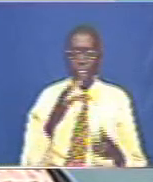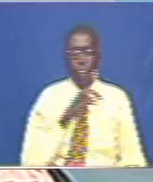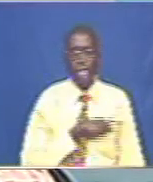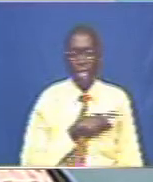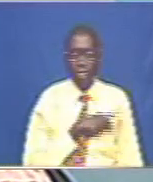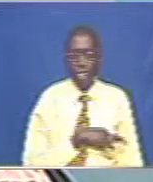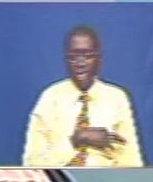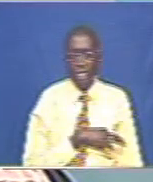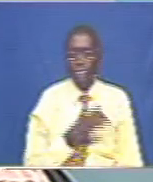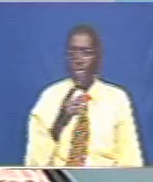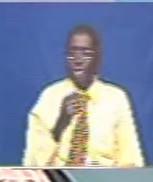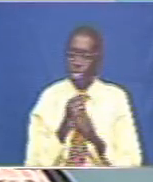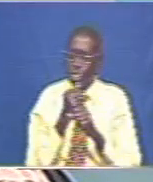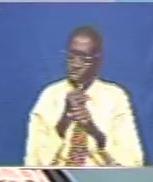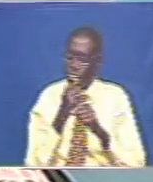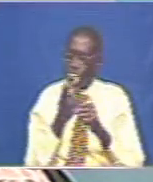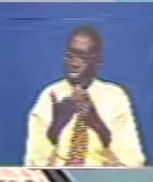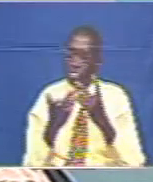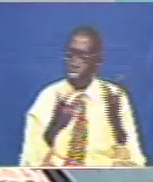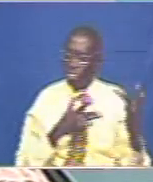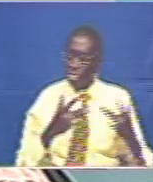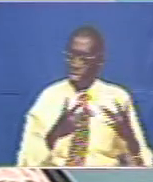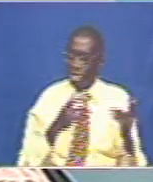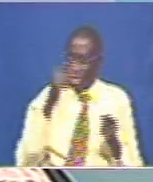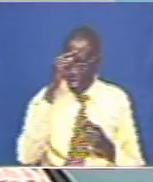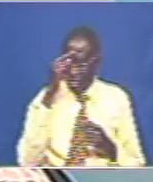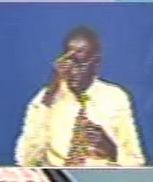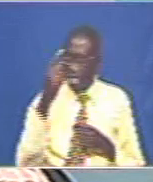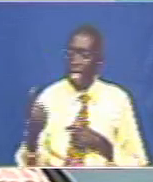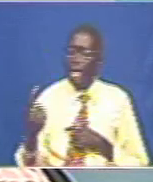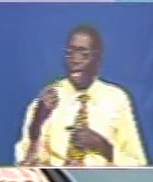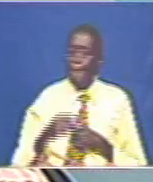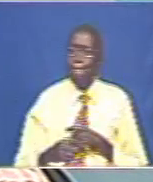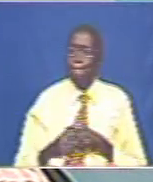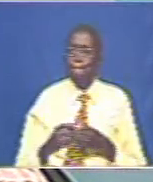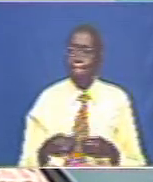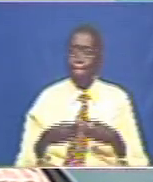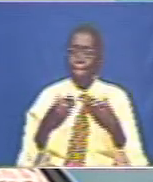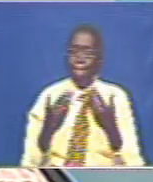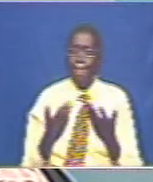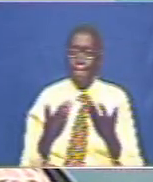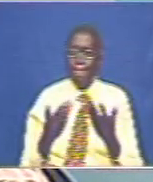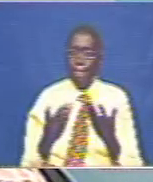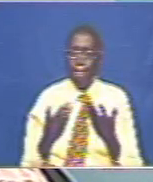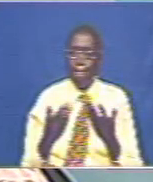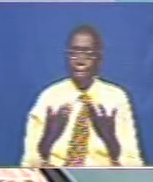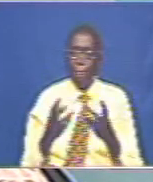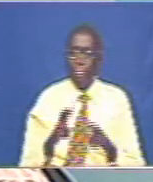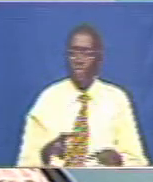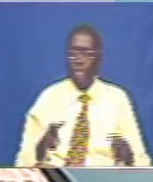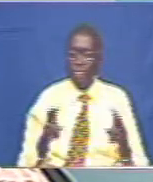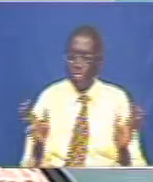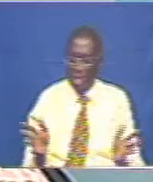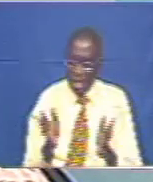we are doing all this, then we are also concerned that the government should come in and offer variable maybe incentives to